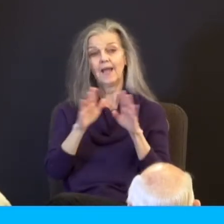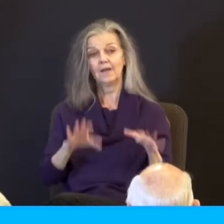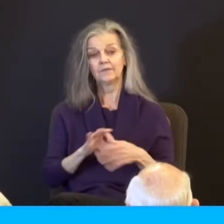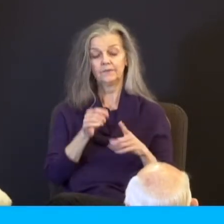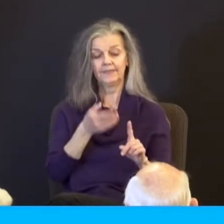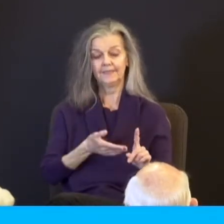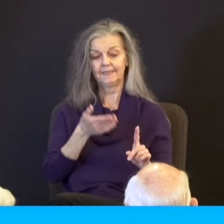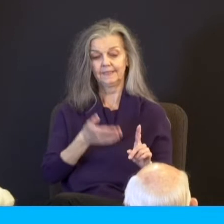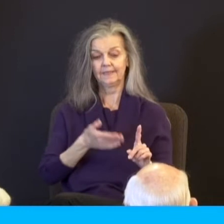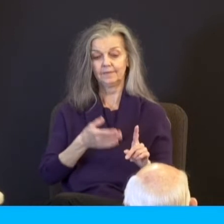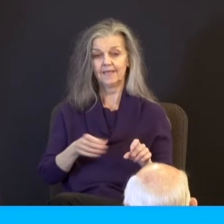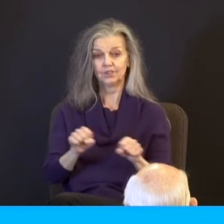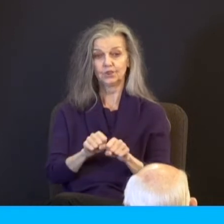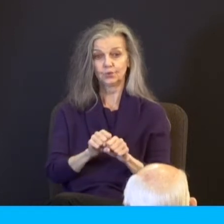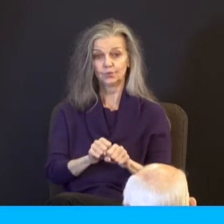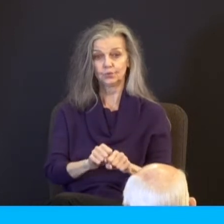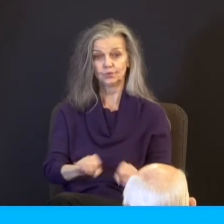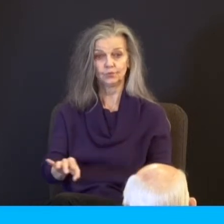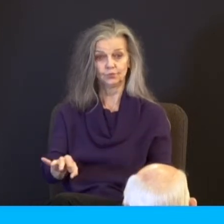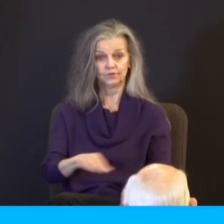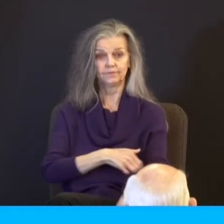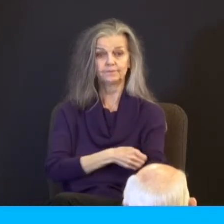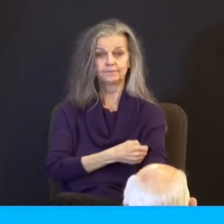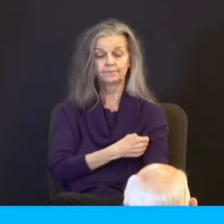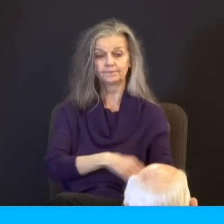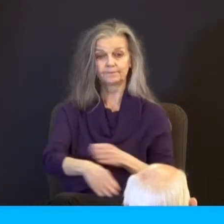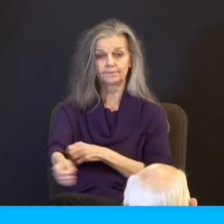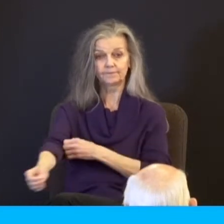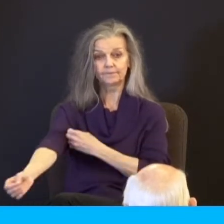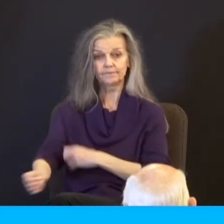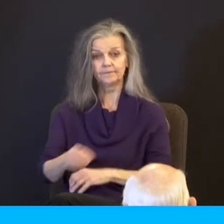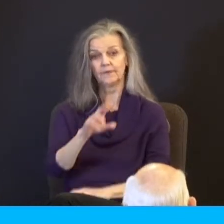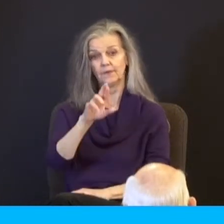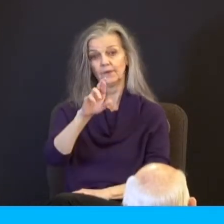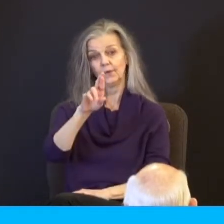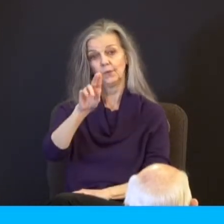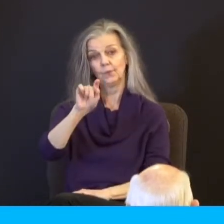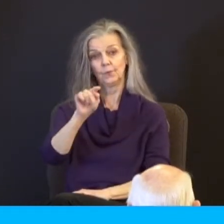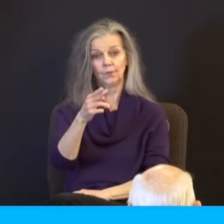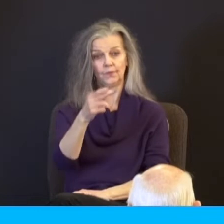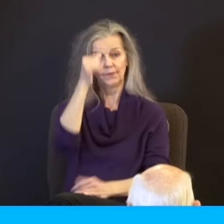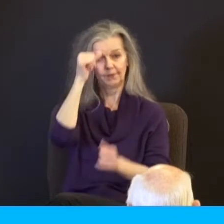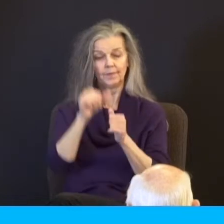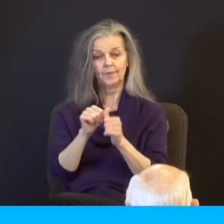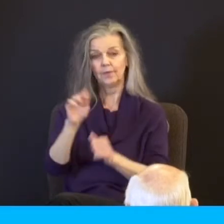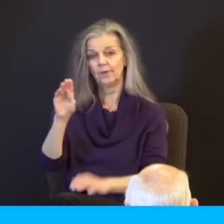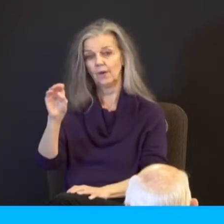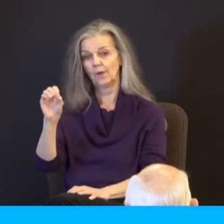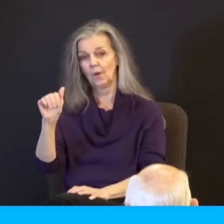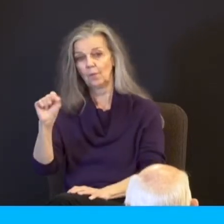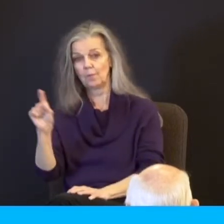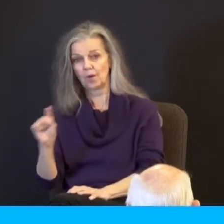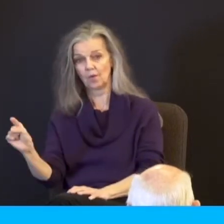that hath his shoe loosed. Name a book where you see this. Ruth. Remember when Boaz went to the gate and had that other one in place